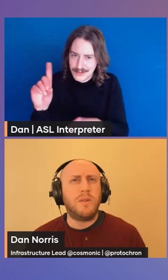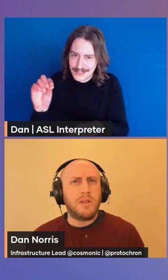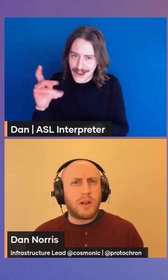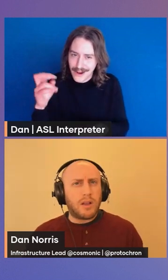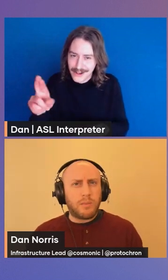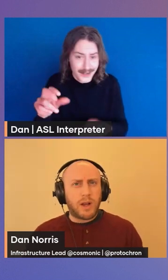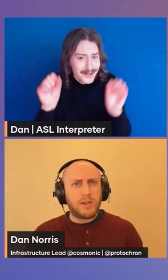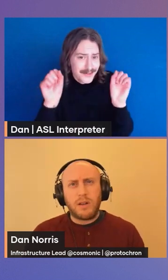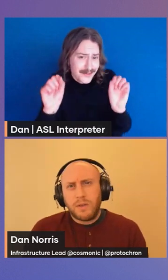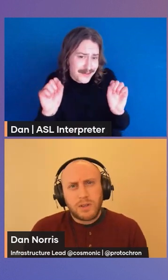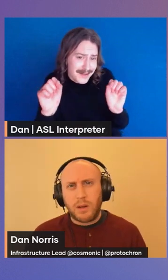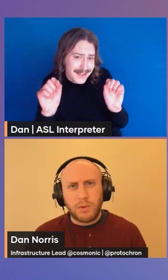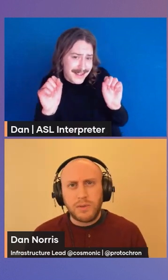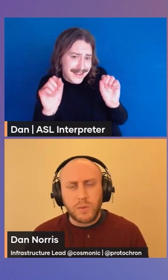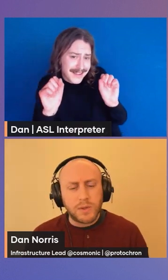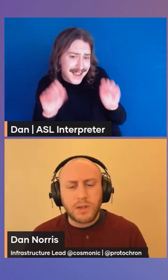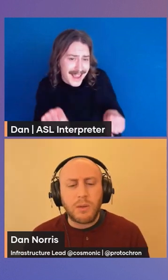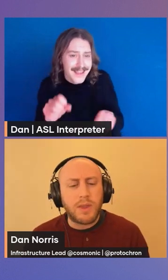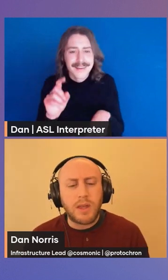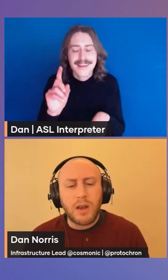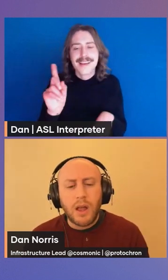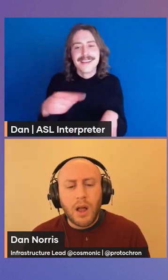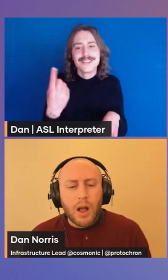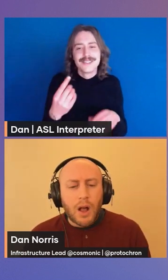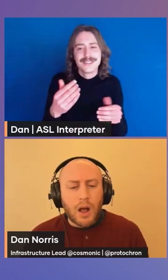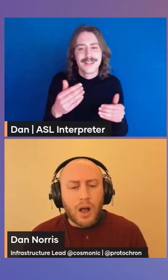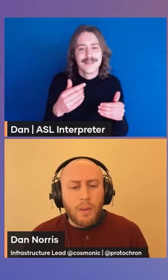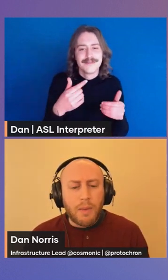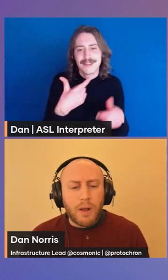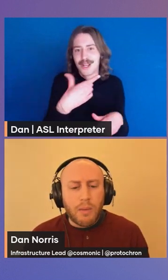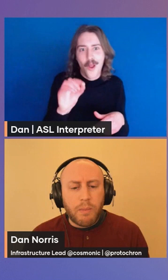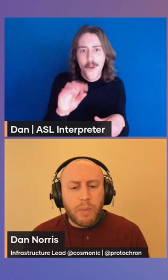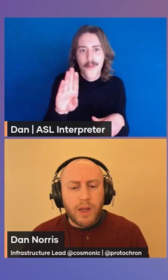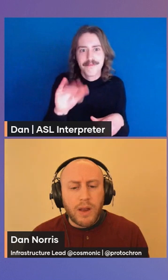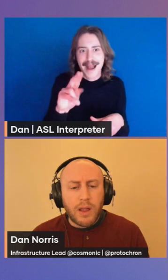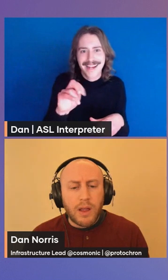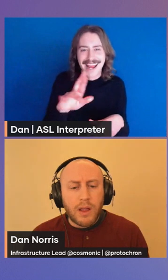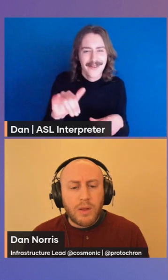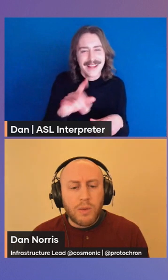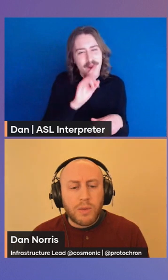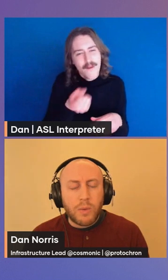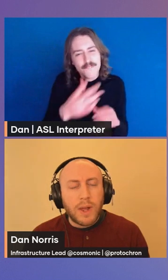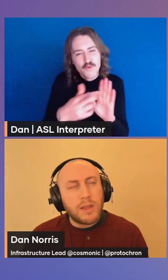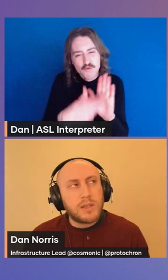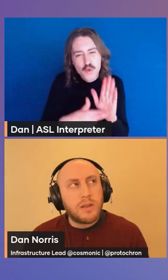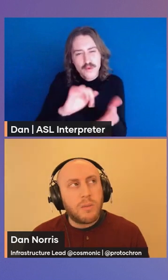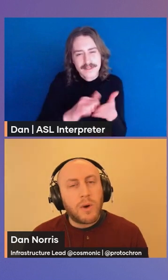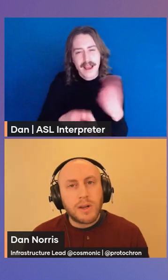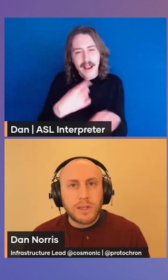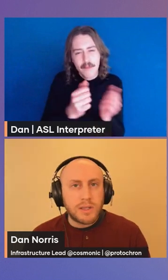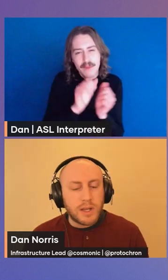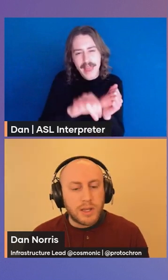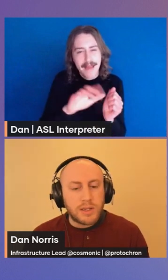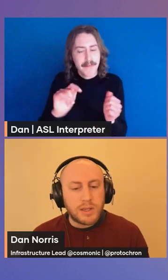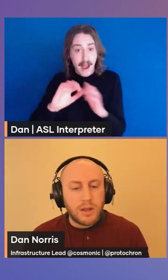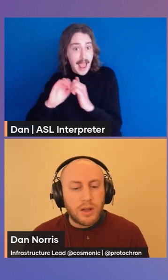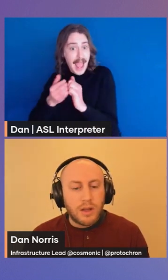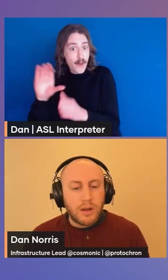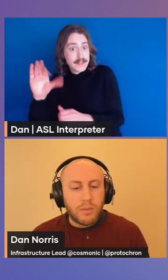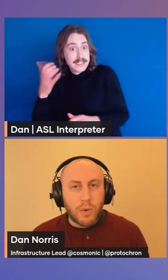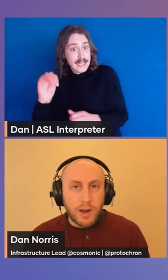could install it by yourself. There's a couple tools that come with it. But the way that Cilium works, since it